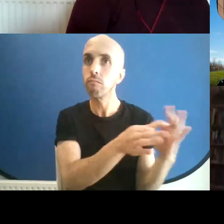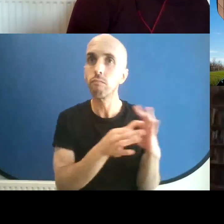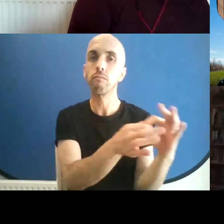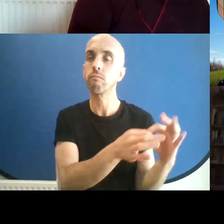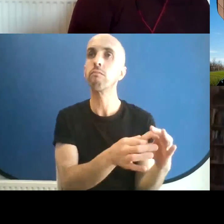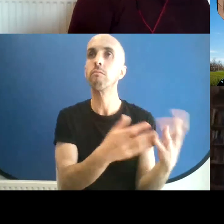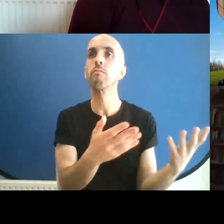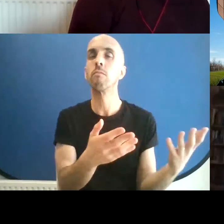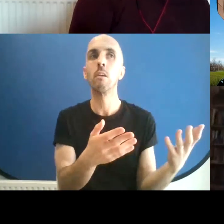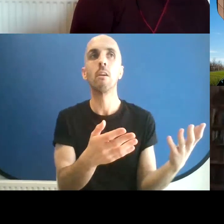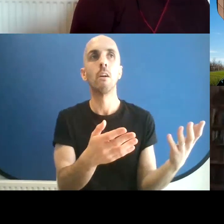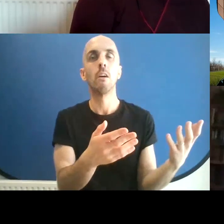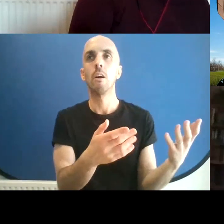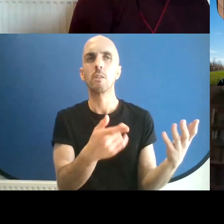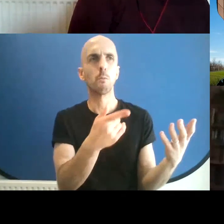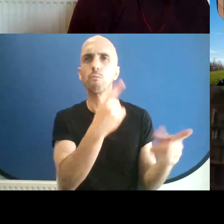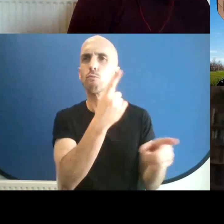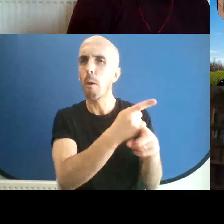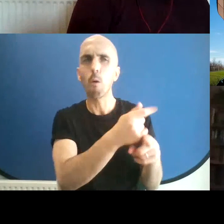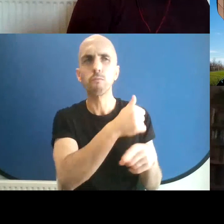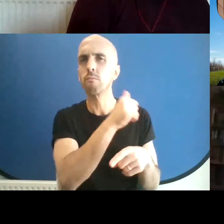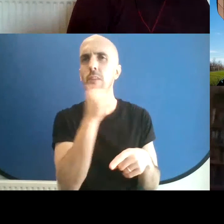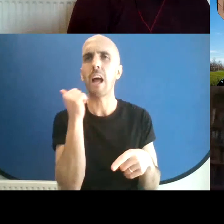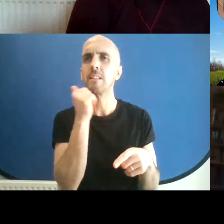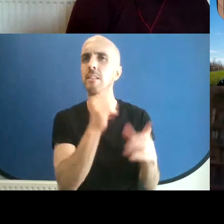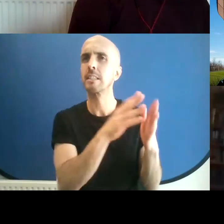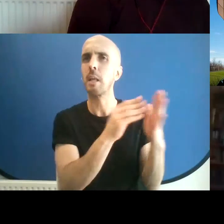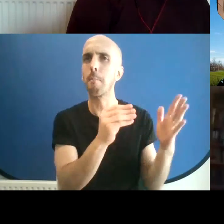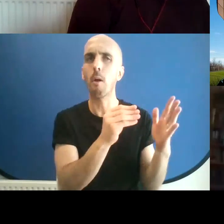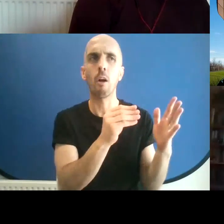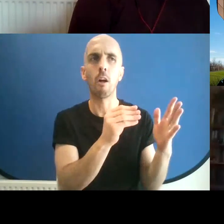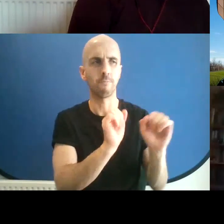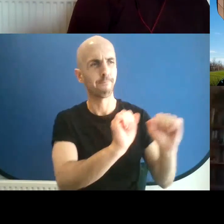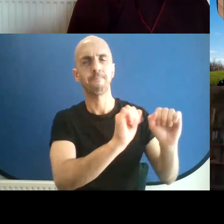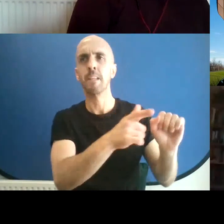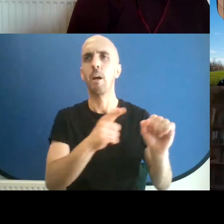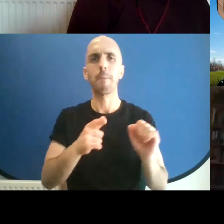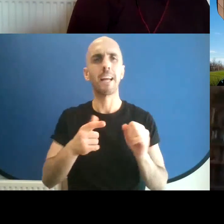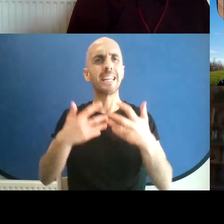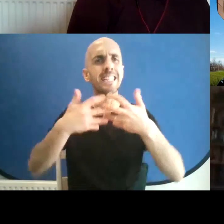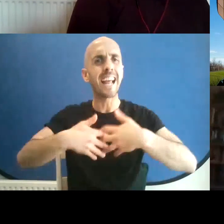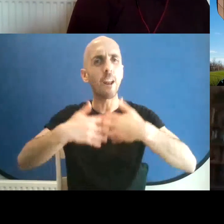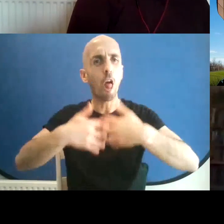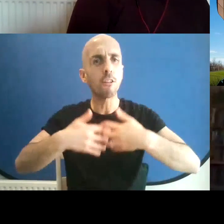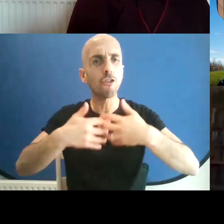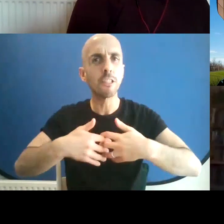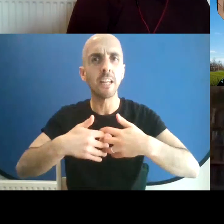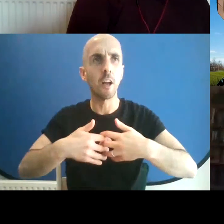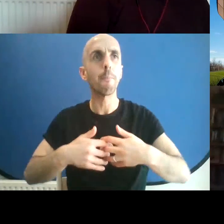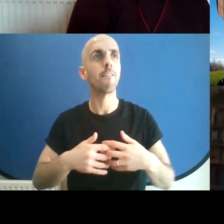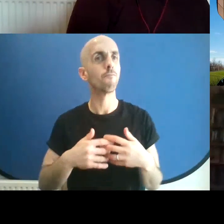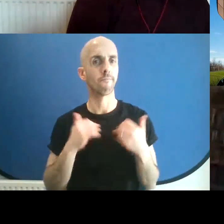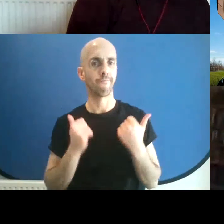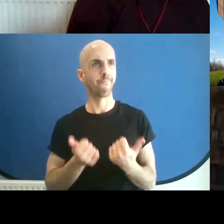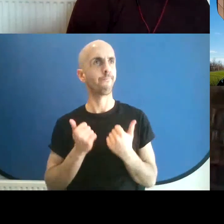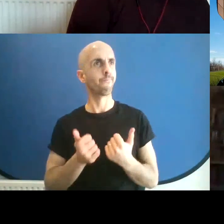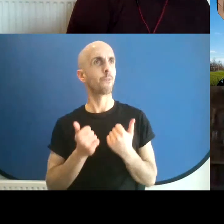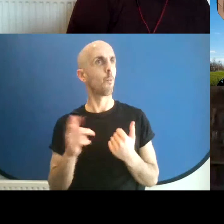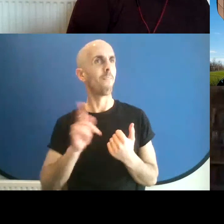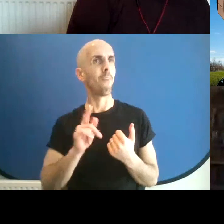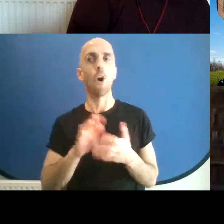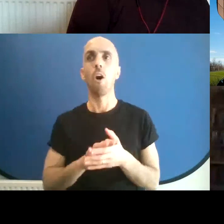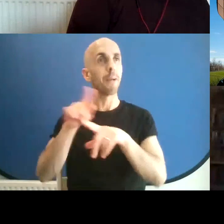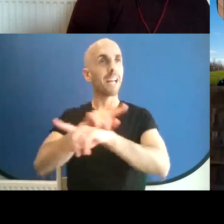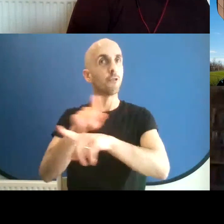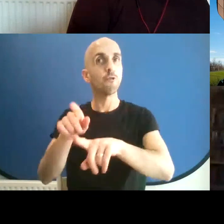nice examples of how using technology has enabled people to be involved, particularly in meetings, in a way that they might